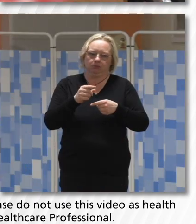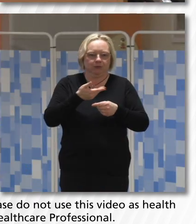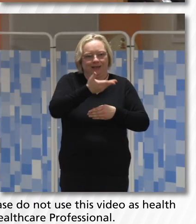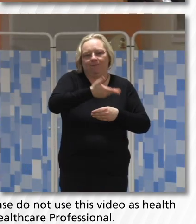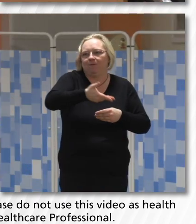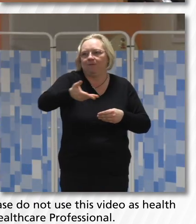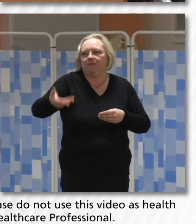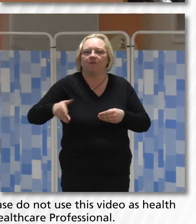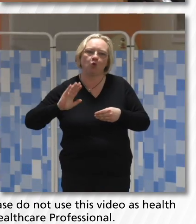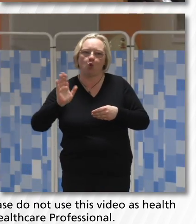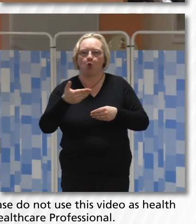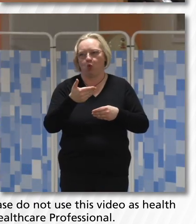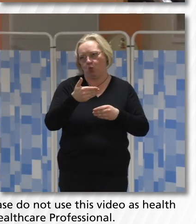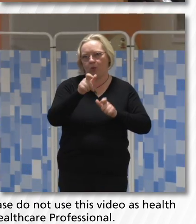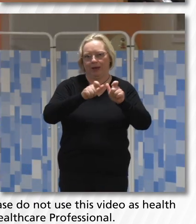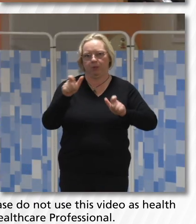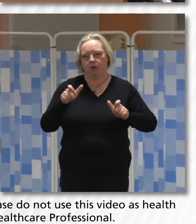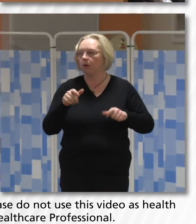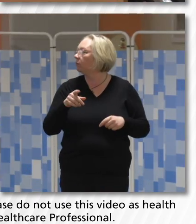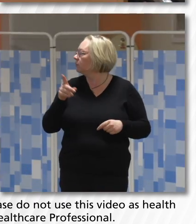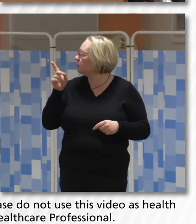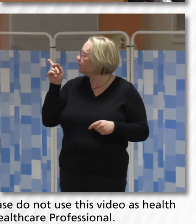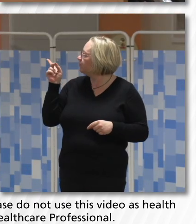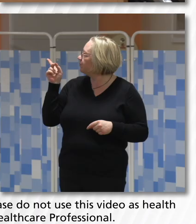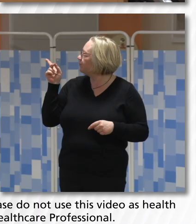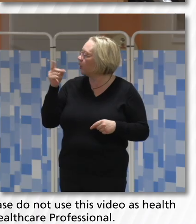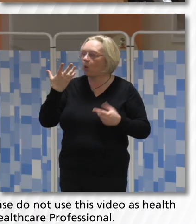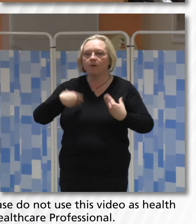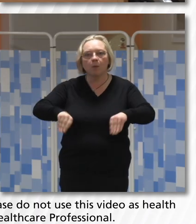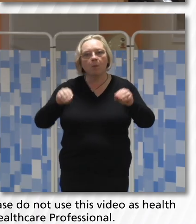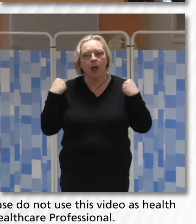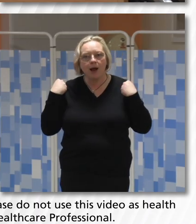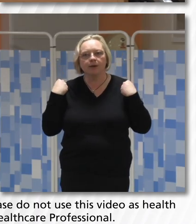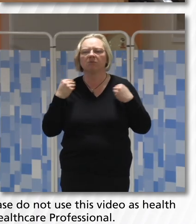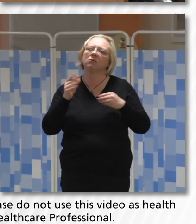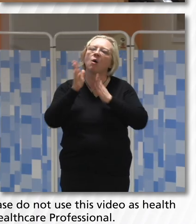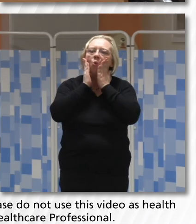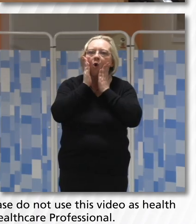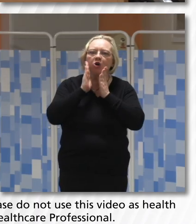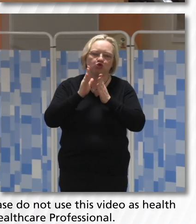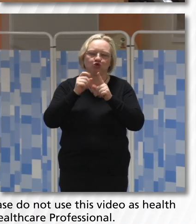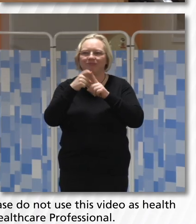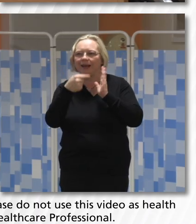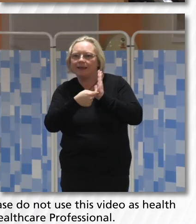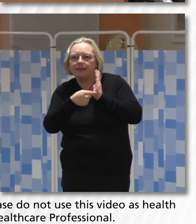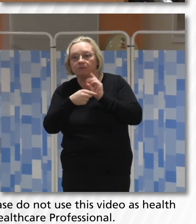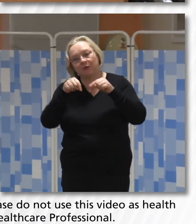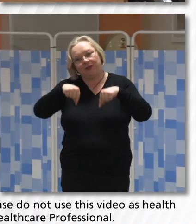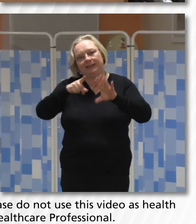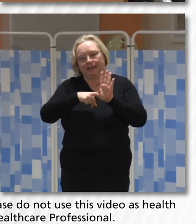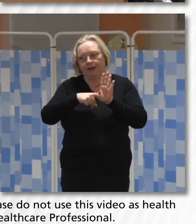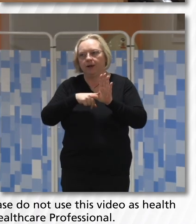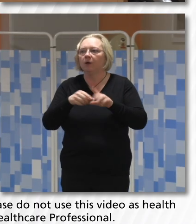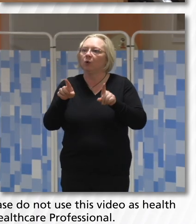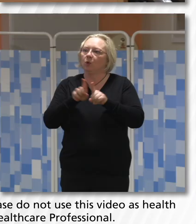every patient in hospital. So on the top left, you can see we've got some blankets and some little wash kits. So they're the gifts this year. And the other